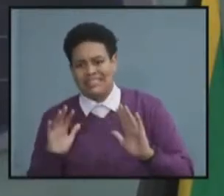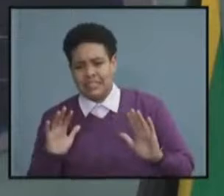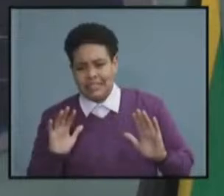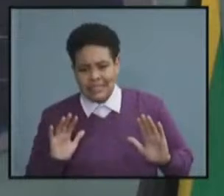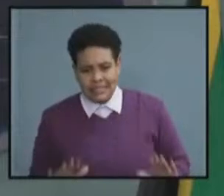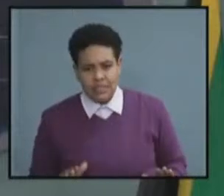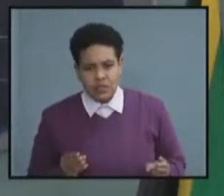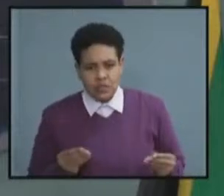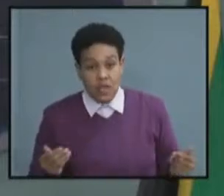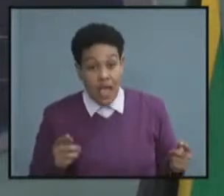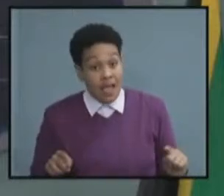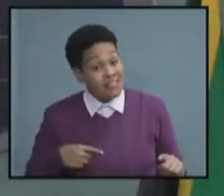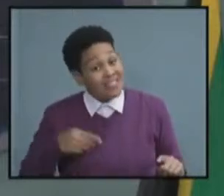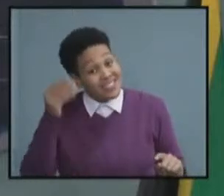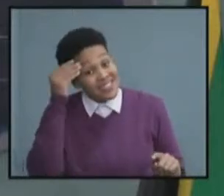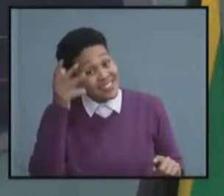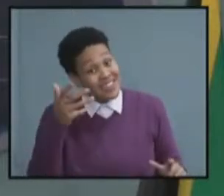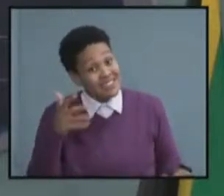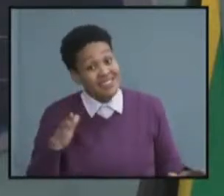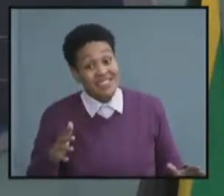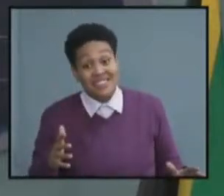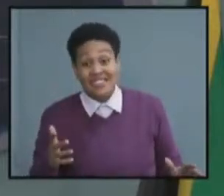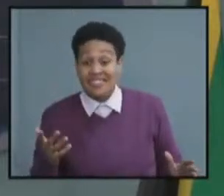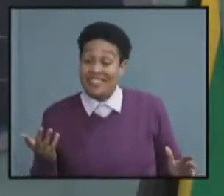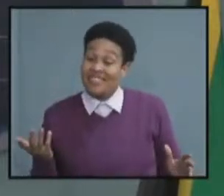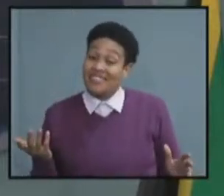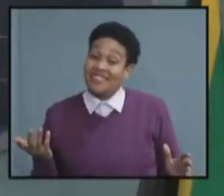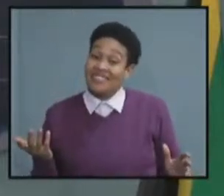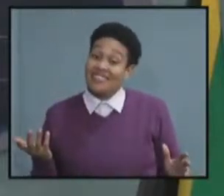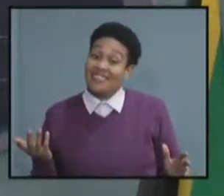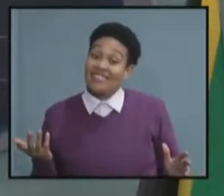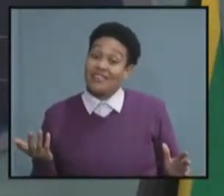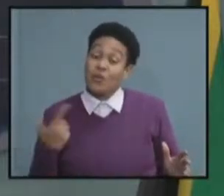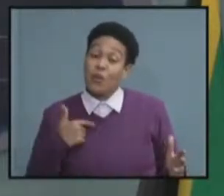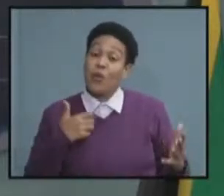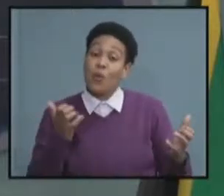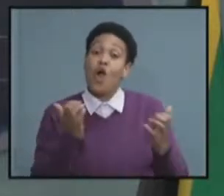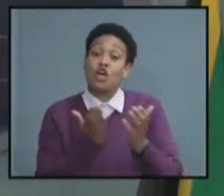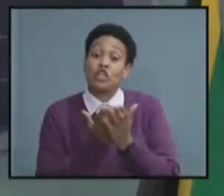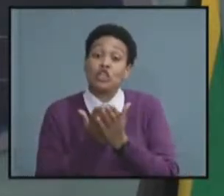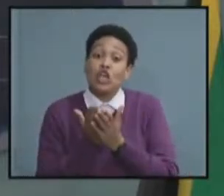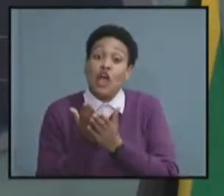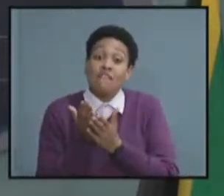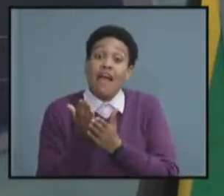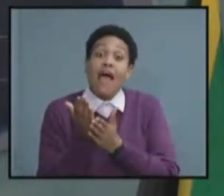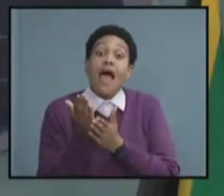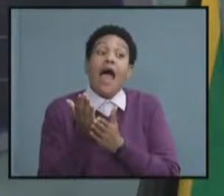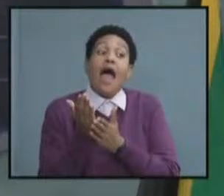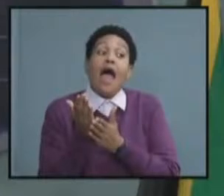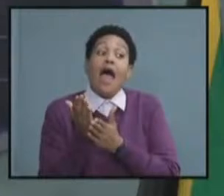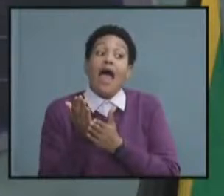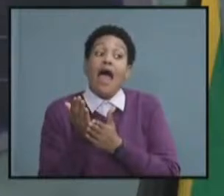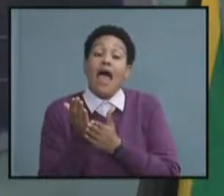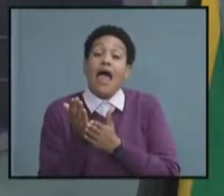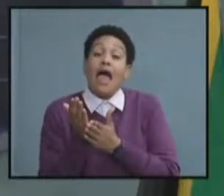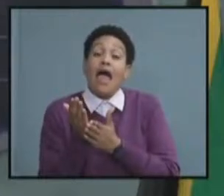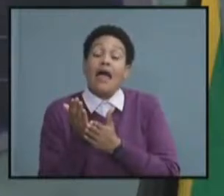Because, as I've said earlier, at the end of the day, we want to survive the